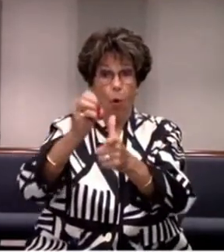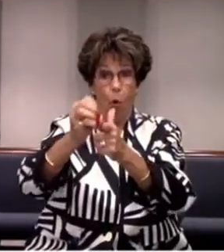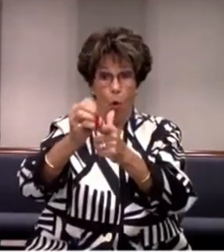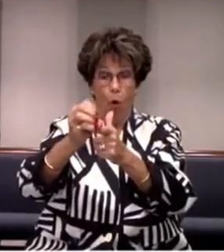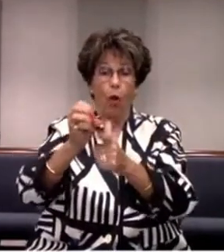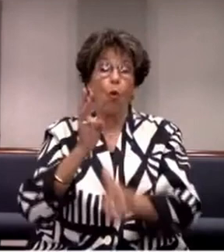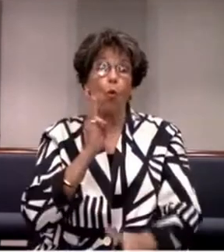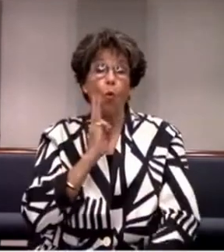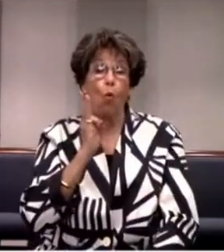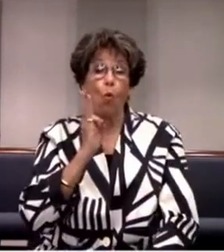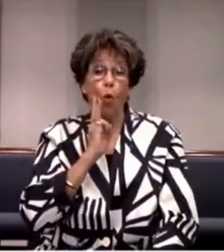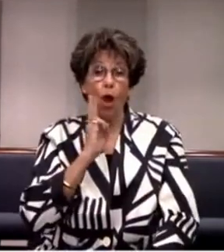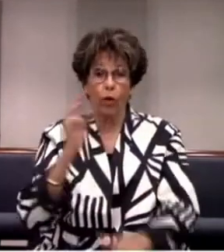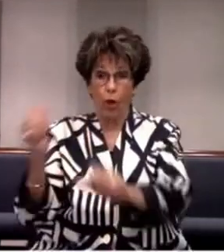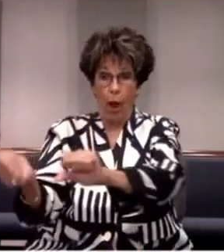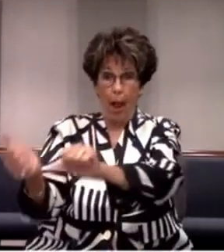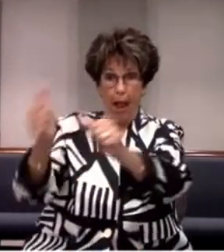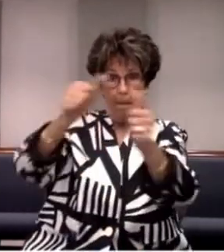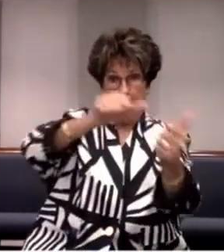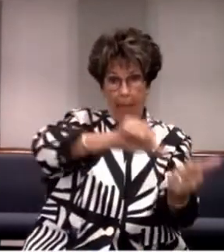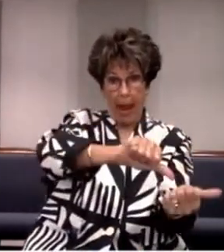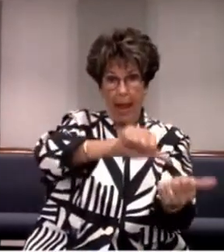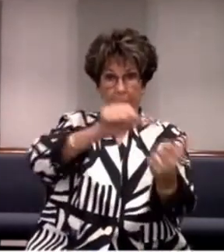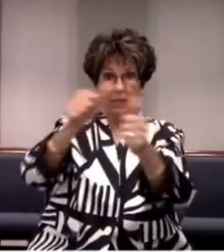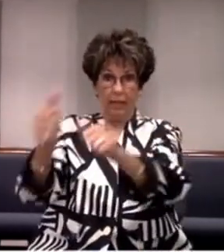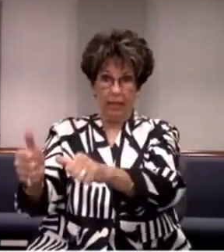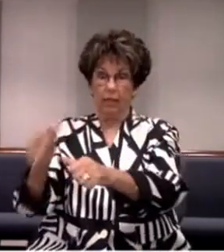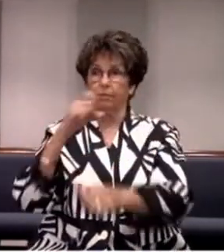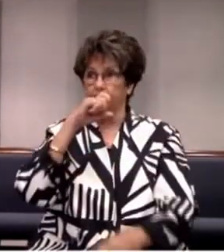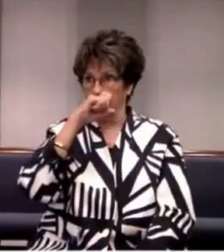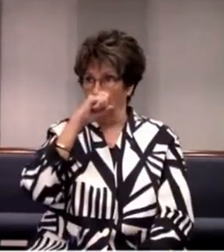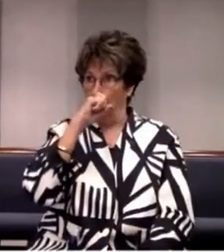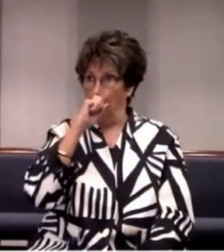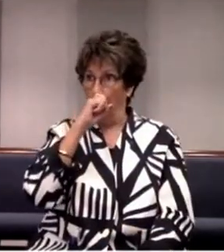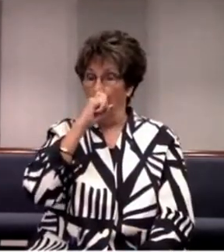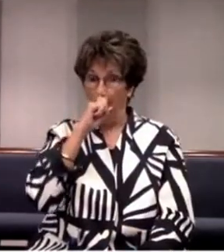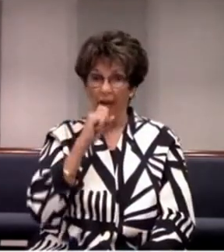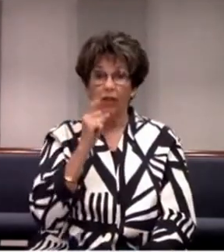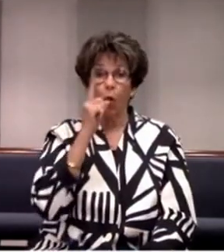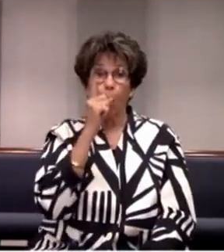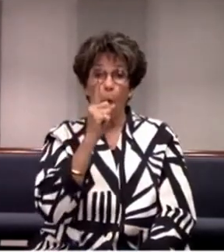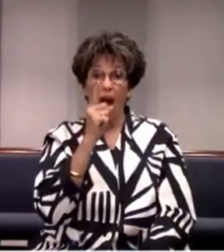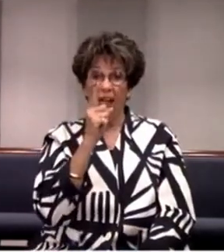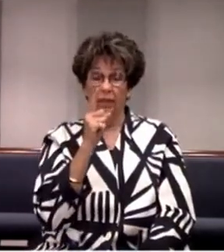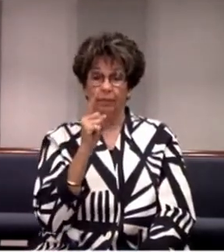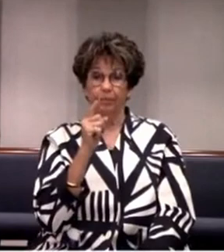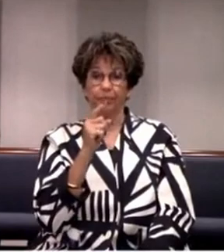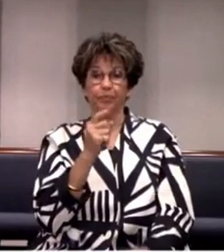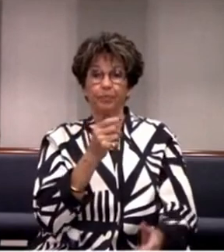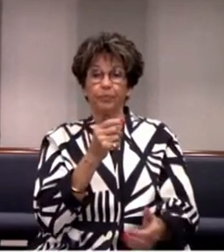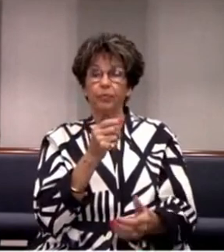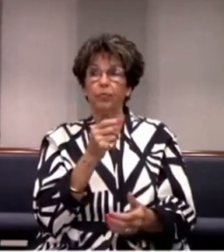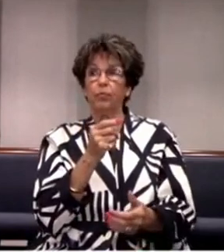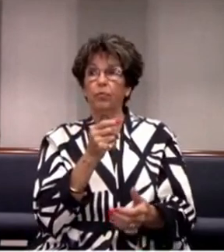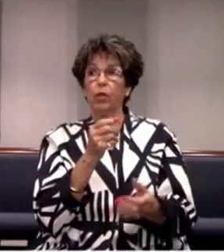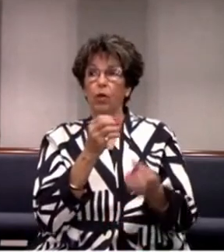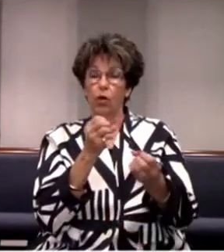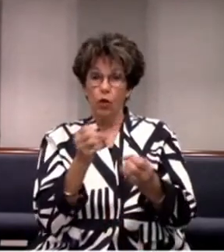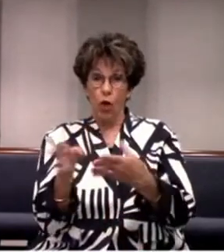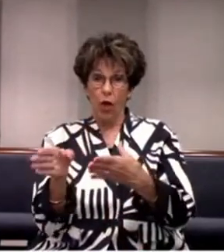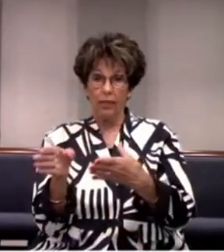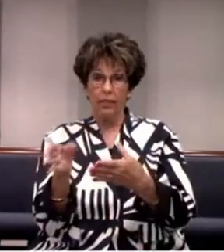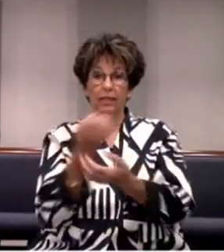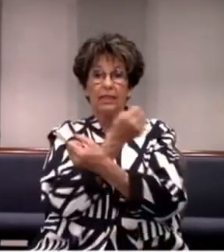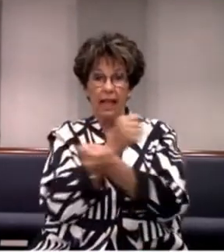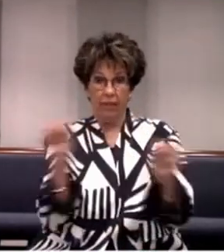baptism. One of these baptisms brings about salvation. One of these baptisms